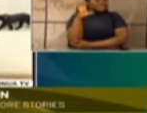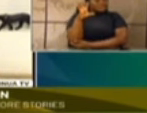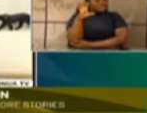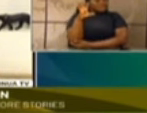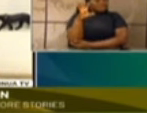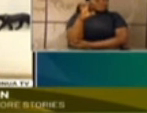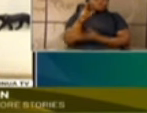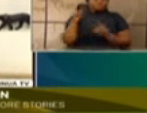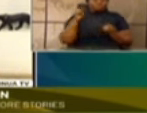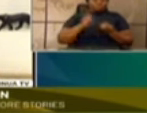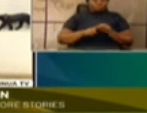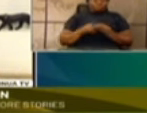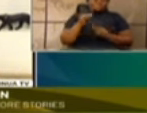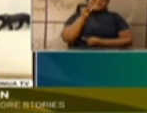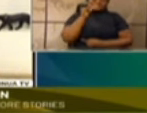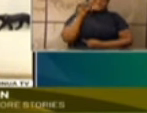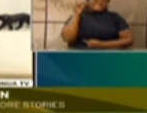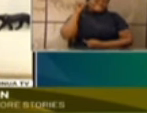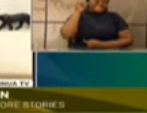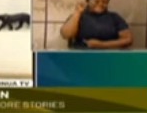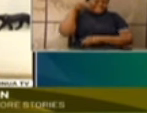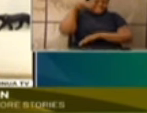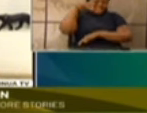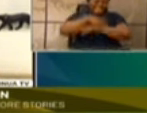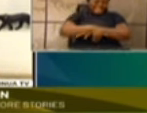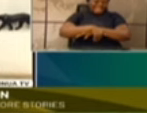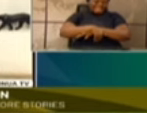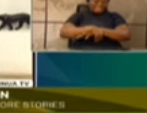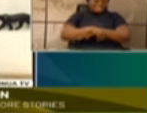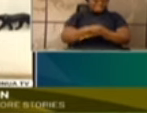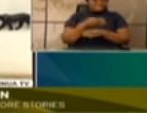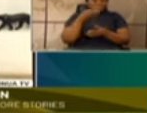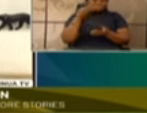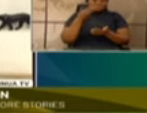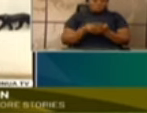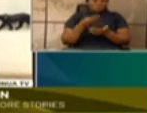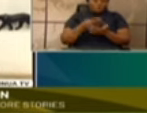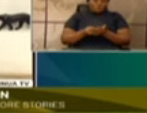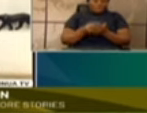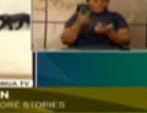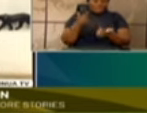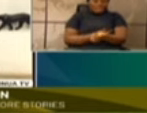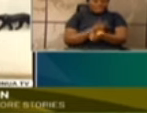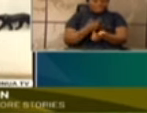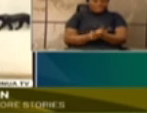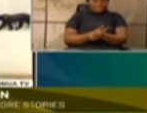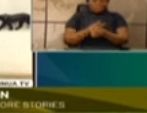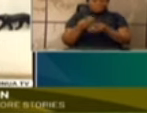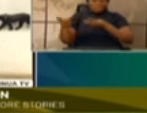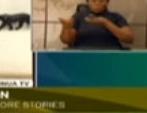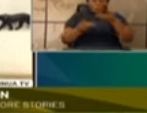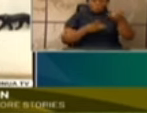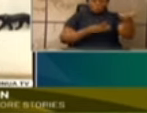1995, ebe si enwa, anajo, sika Ghana di abo akwanya wo bra.